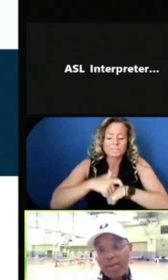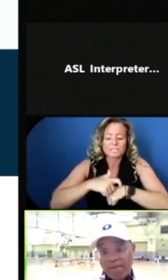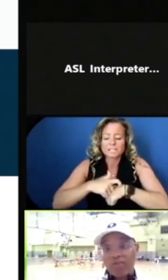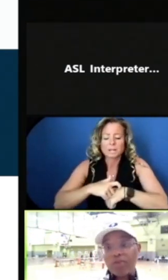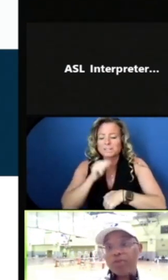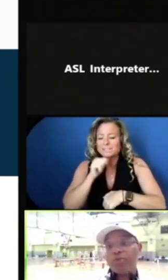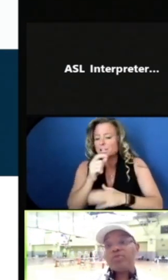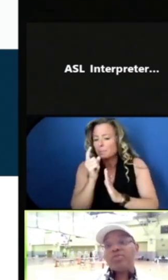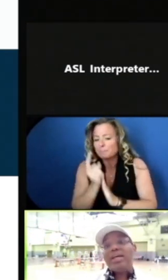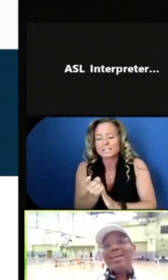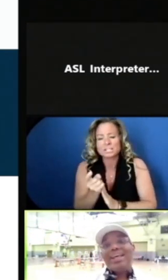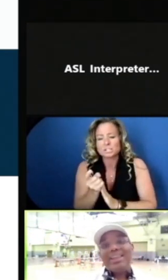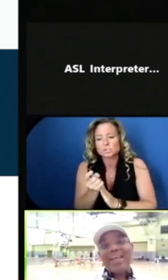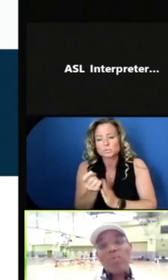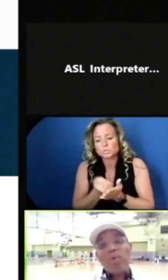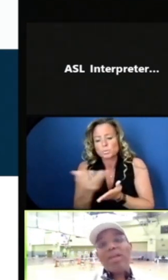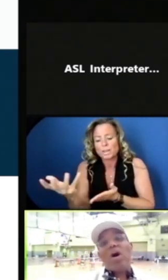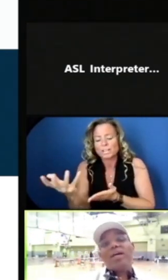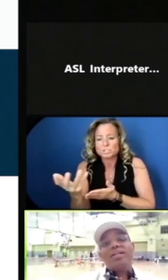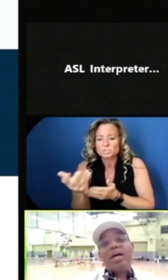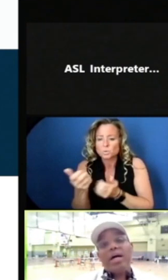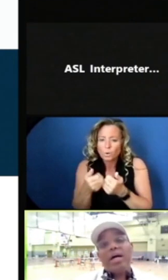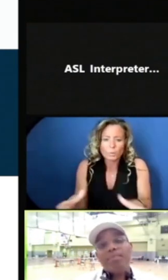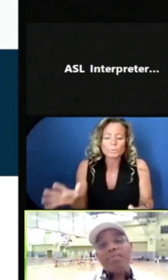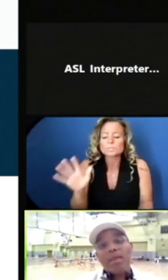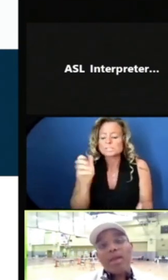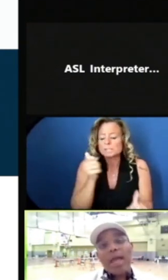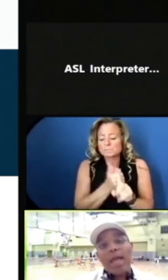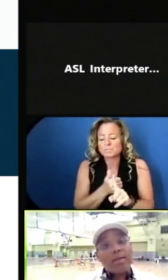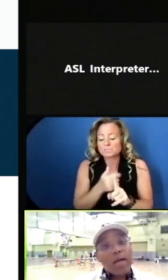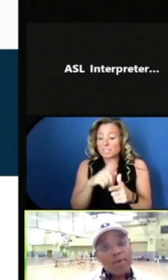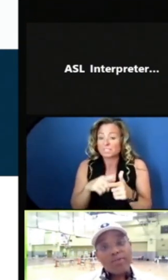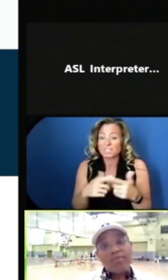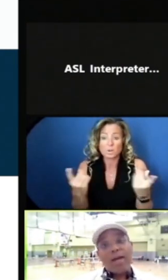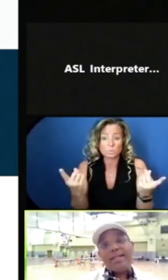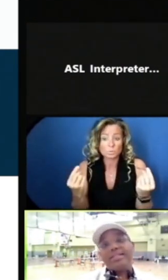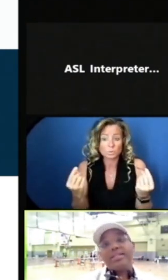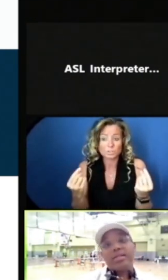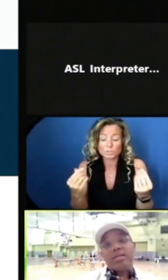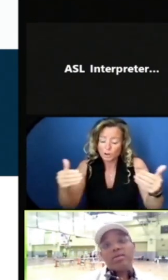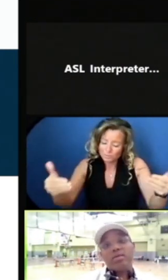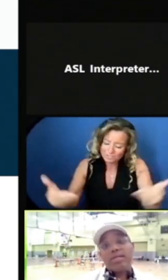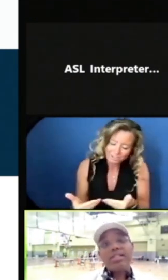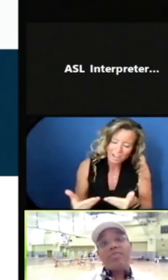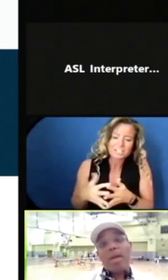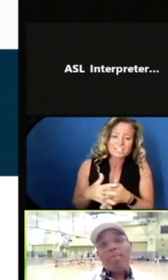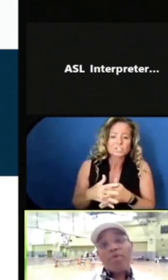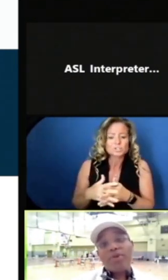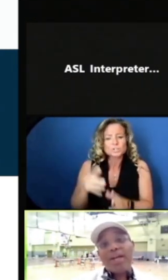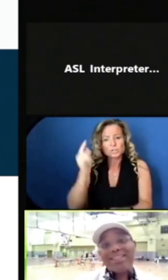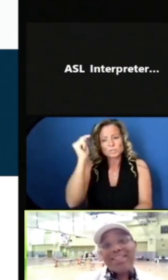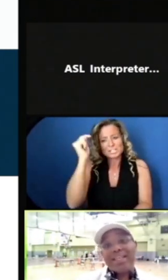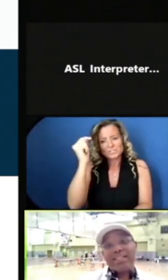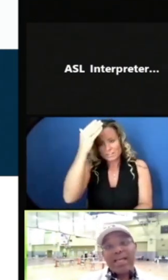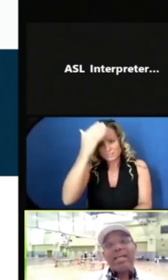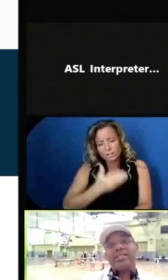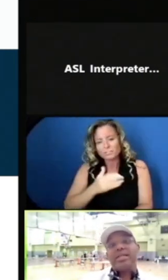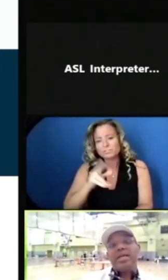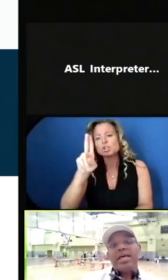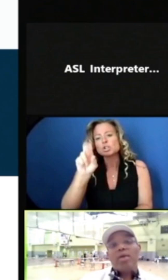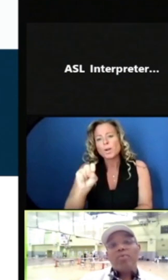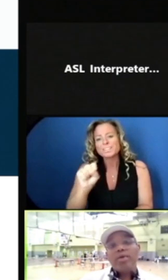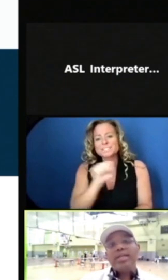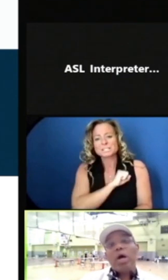waste, not a minute to lose. Then we went on and I was invited to testify before the United States